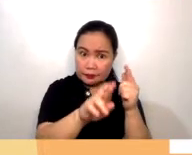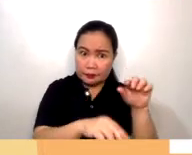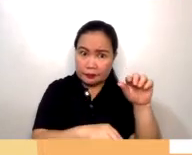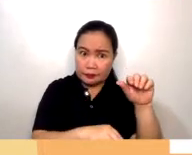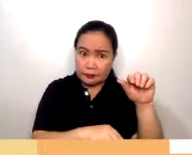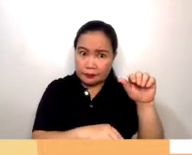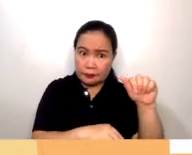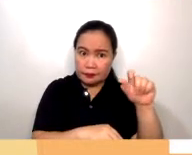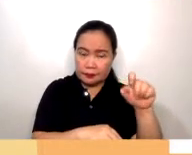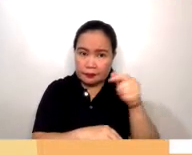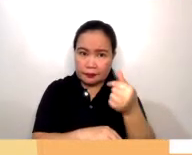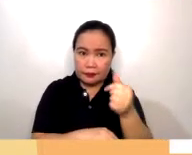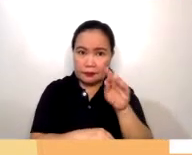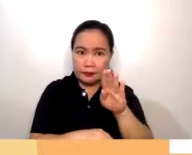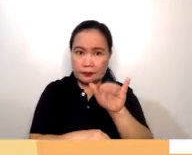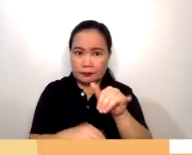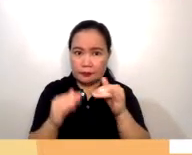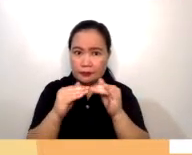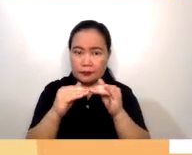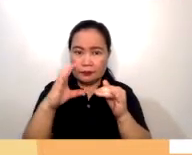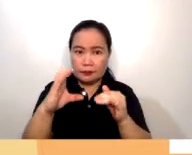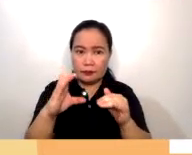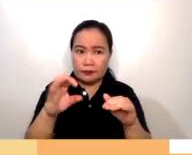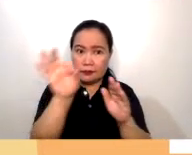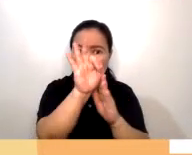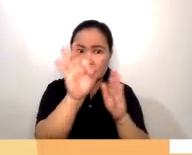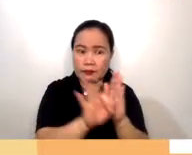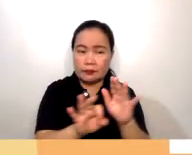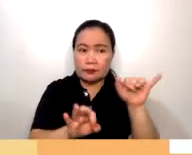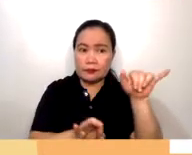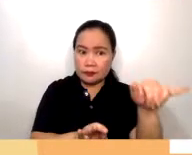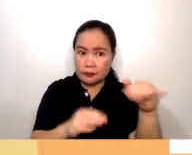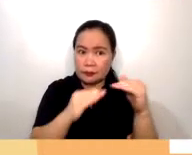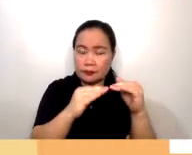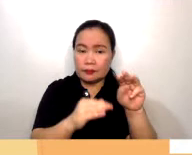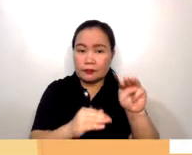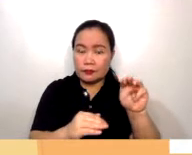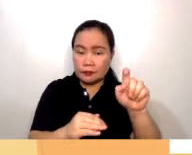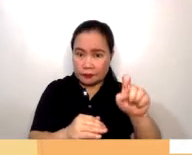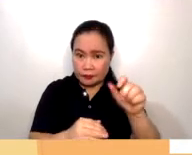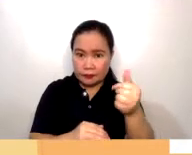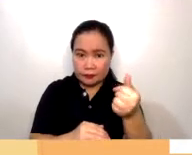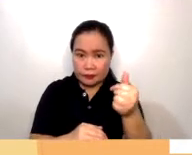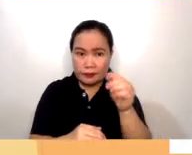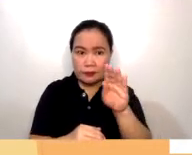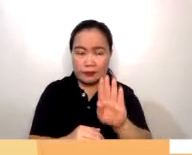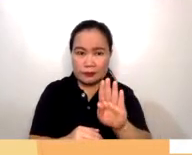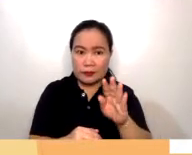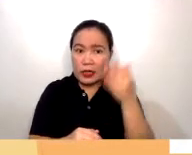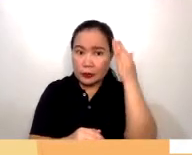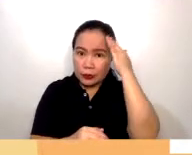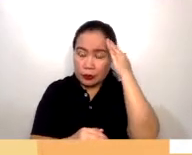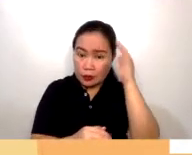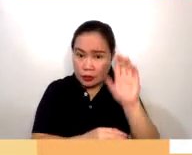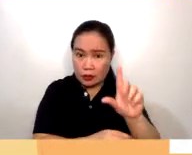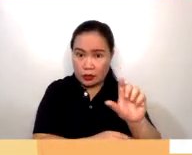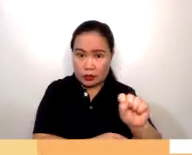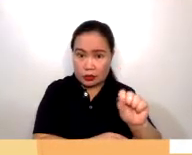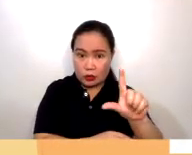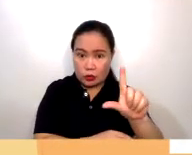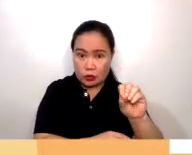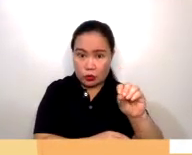ax plus by equals c in the form y equals mx plus b. Determine the slope